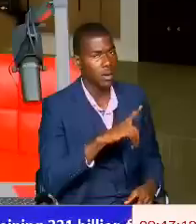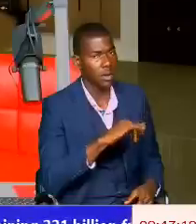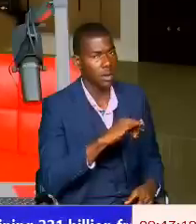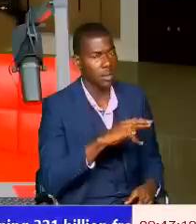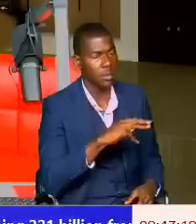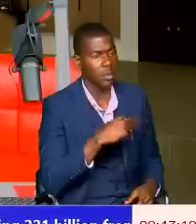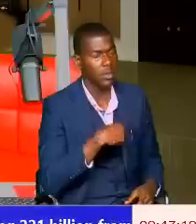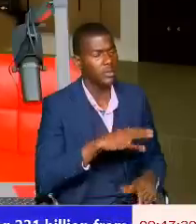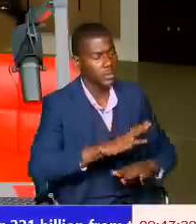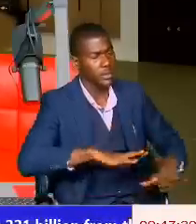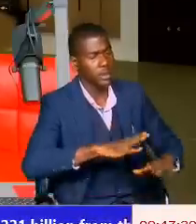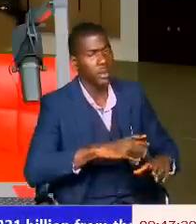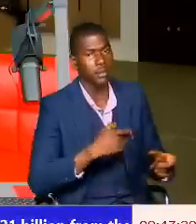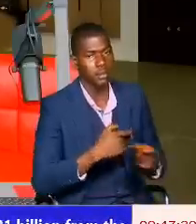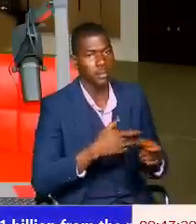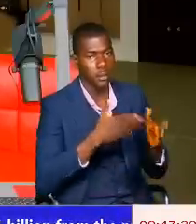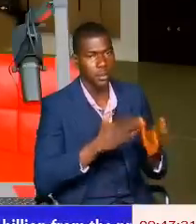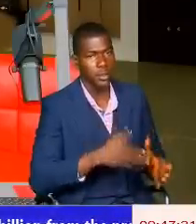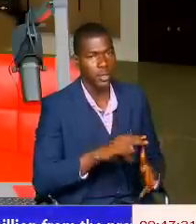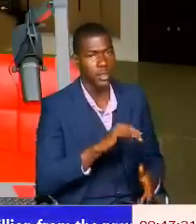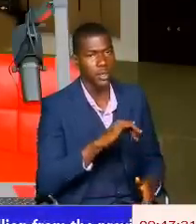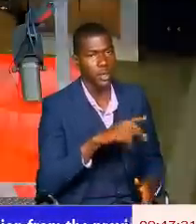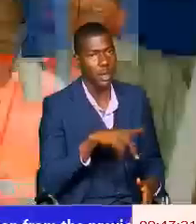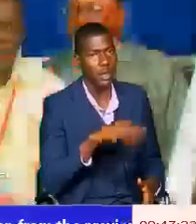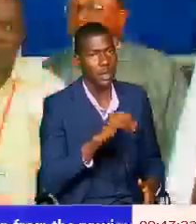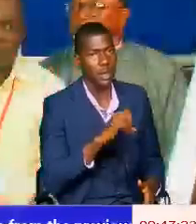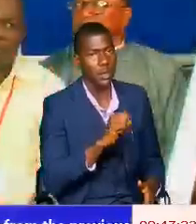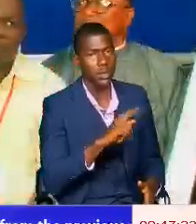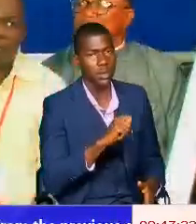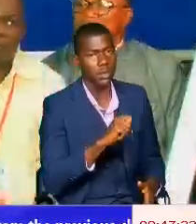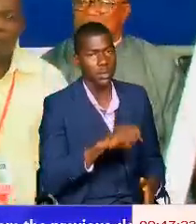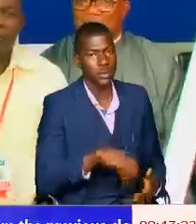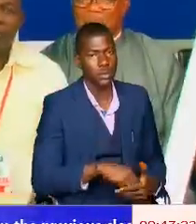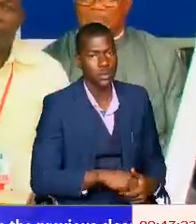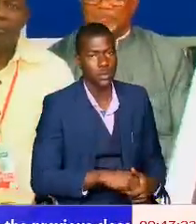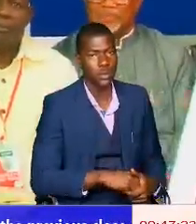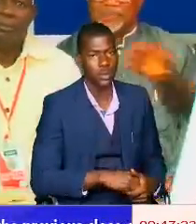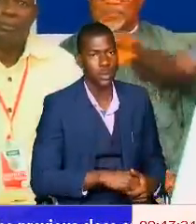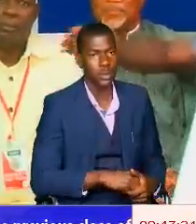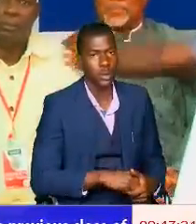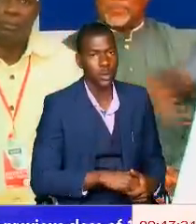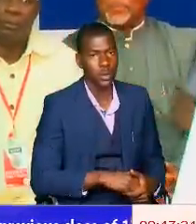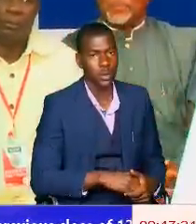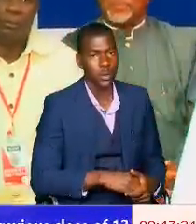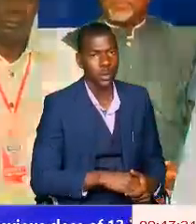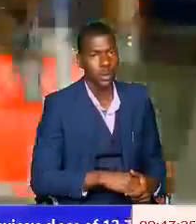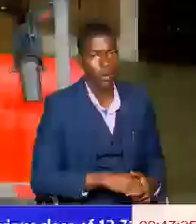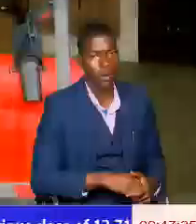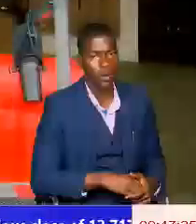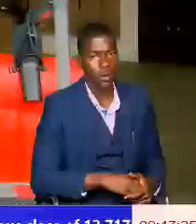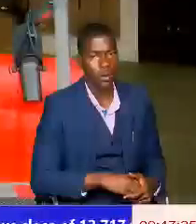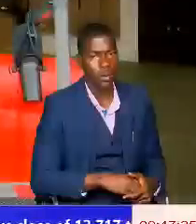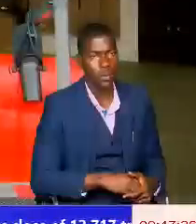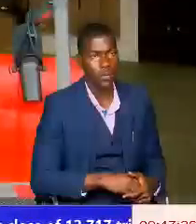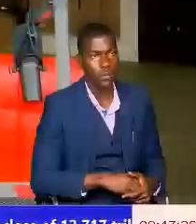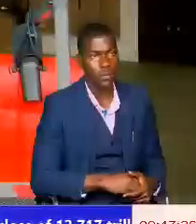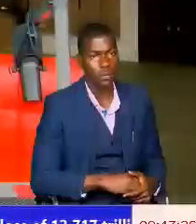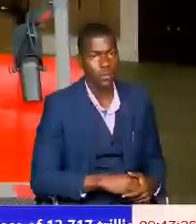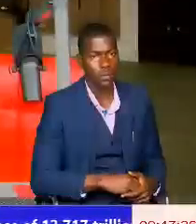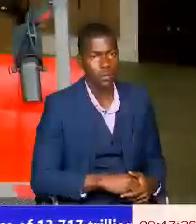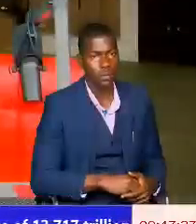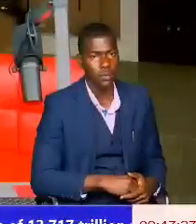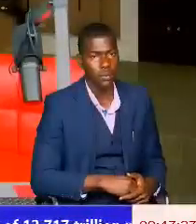NIPOST. Okay. I still know the block, I'm sir. Okay. To make you sit down. Okay. You're a